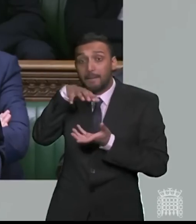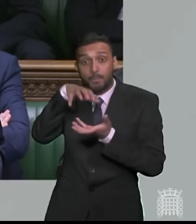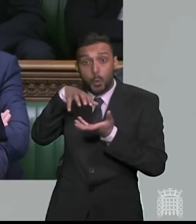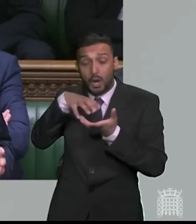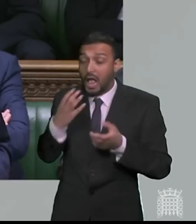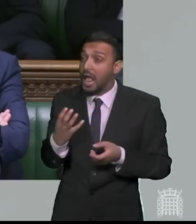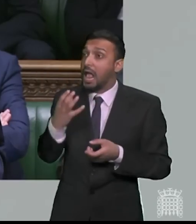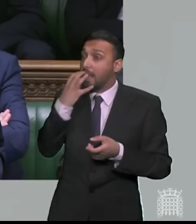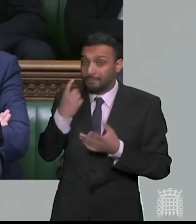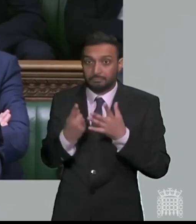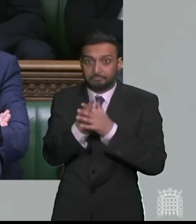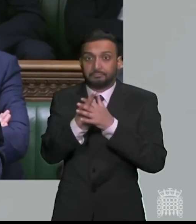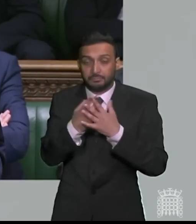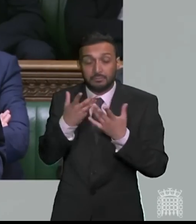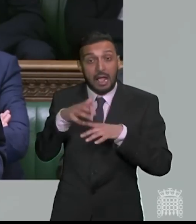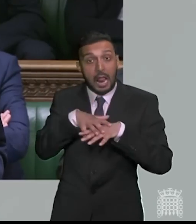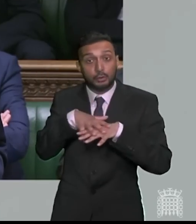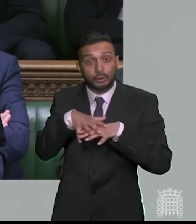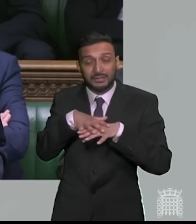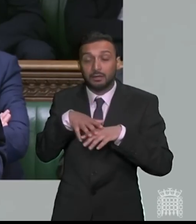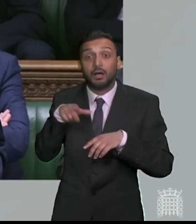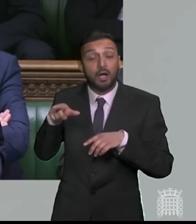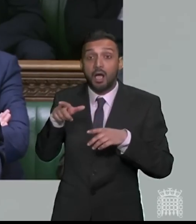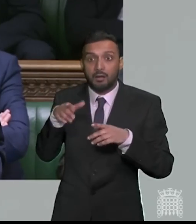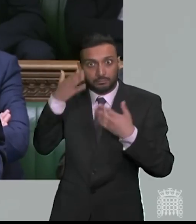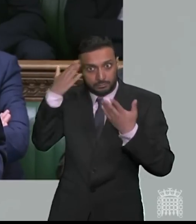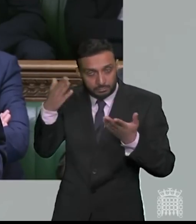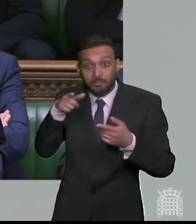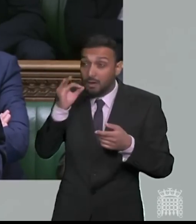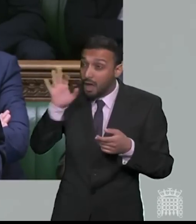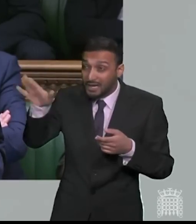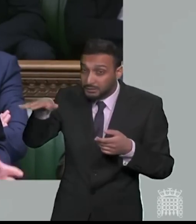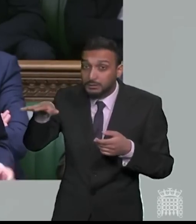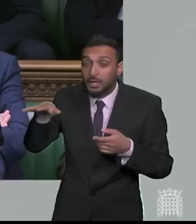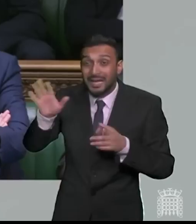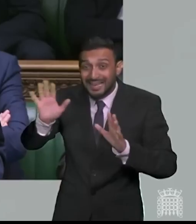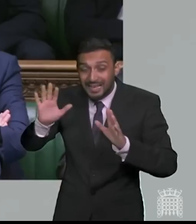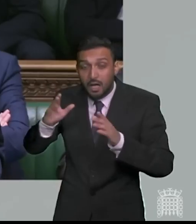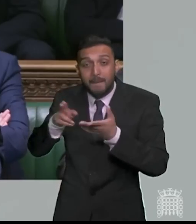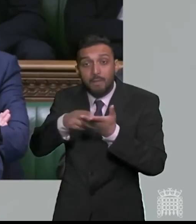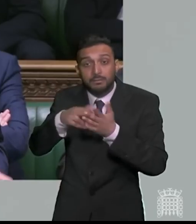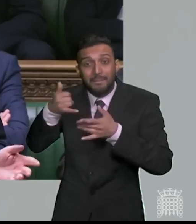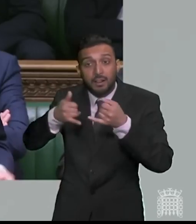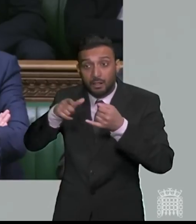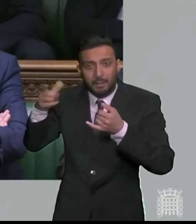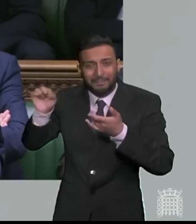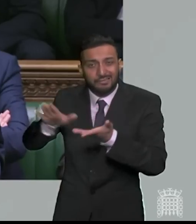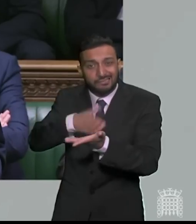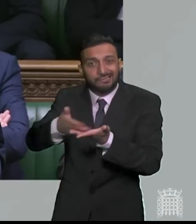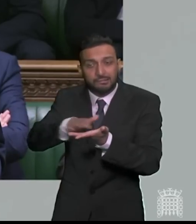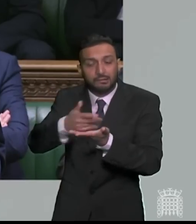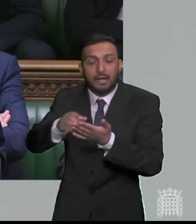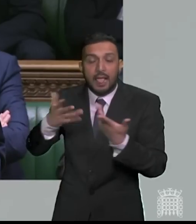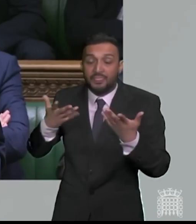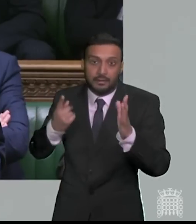unbeknown to him, and despite his asking, had been marinated in buttermilk. Owen's sister Emma, who is my constituent, was in Parliament last week with her dad